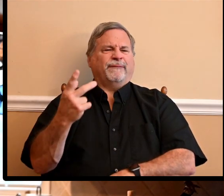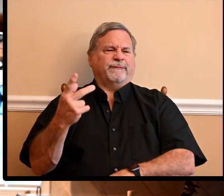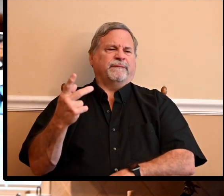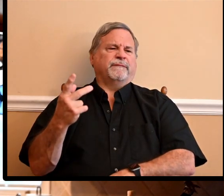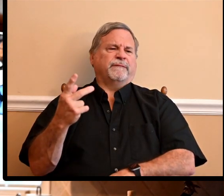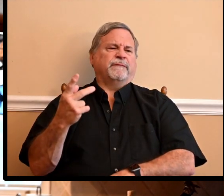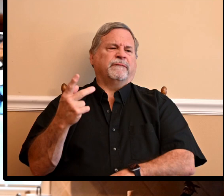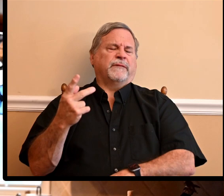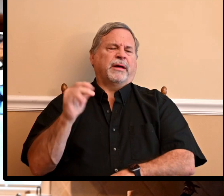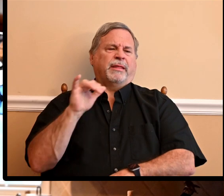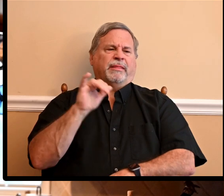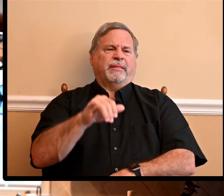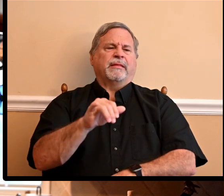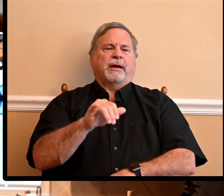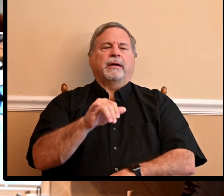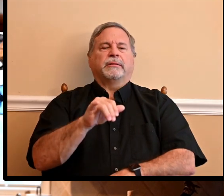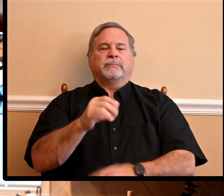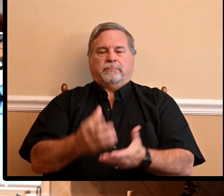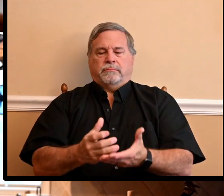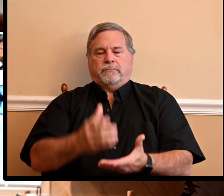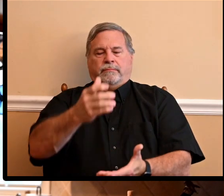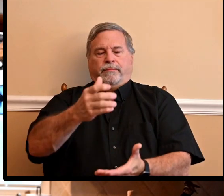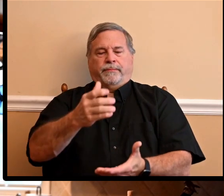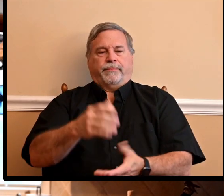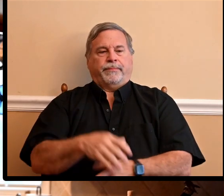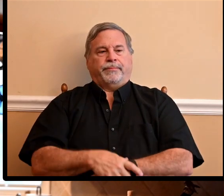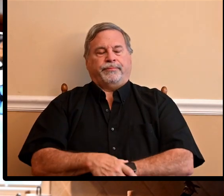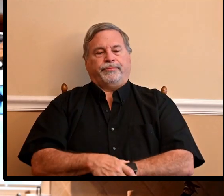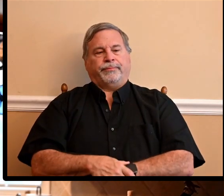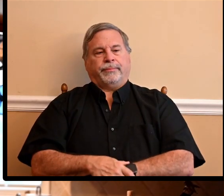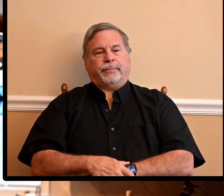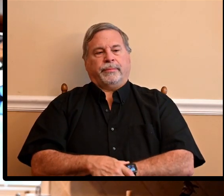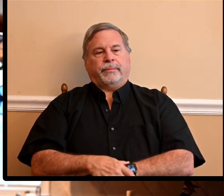So there's about half of that container.